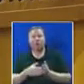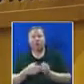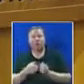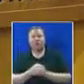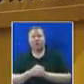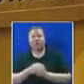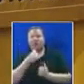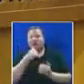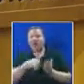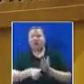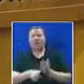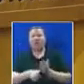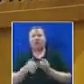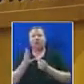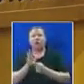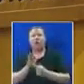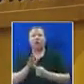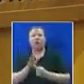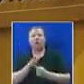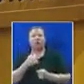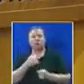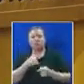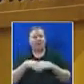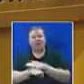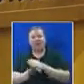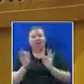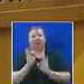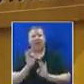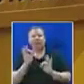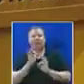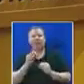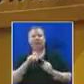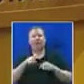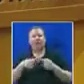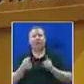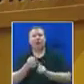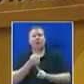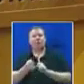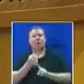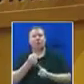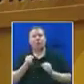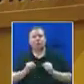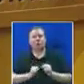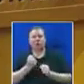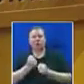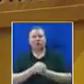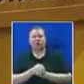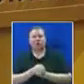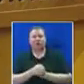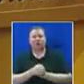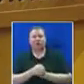received the letter to show that I'm not hiding anything about abusing my wife. Can